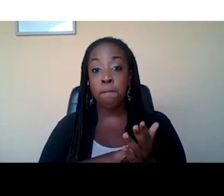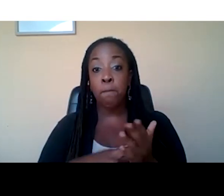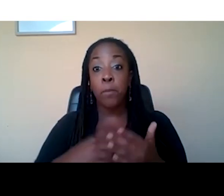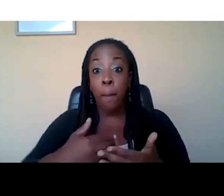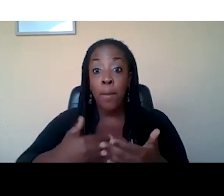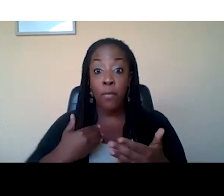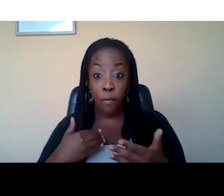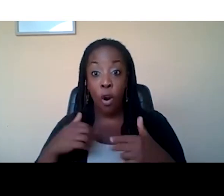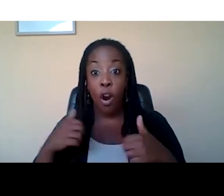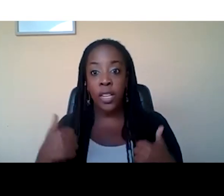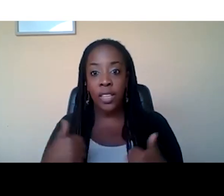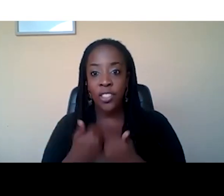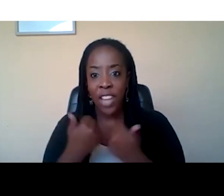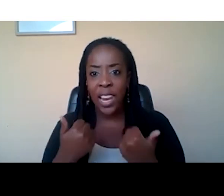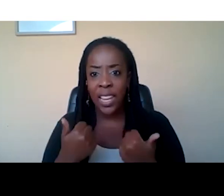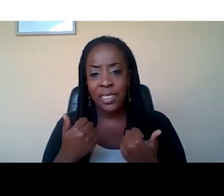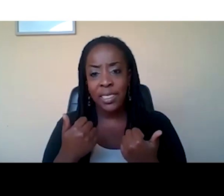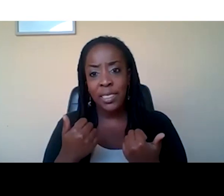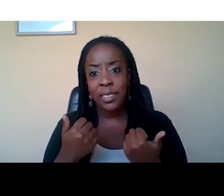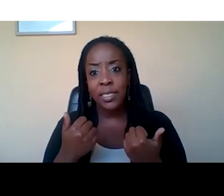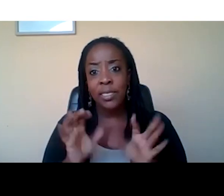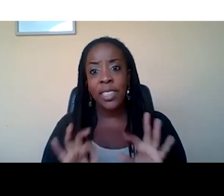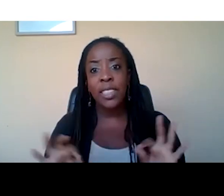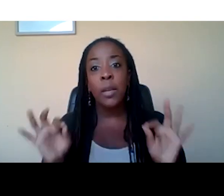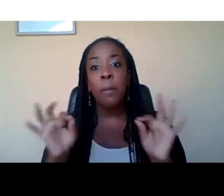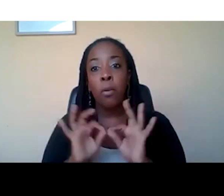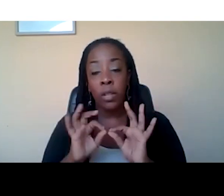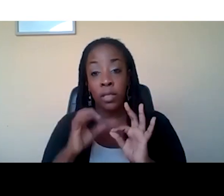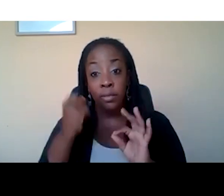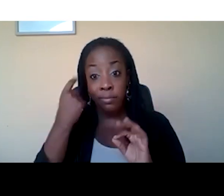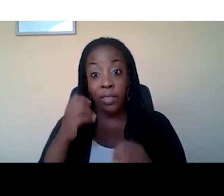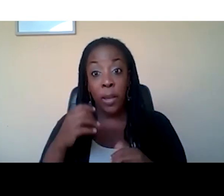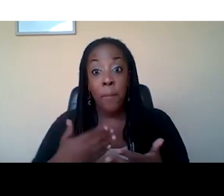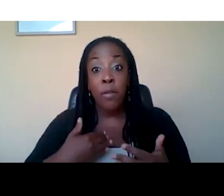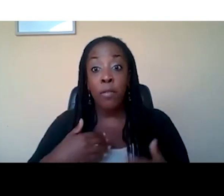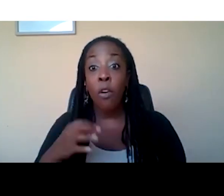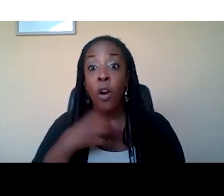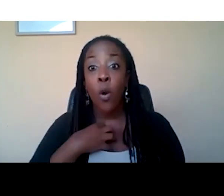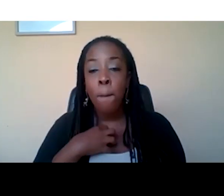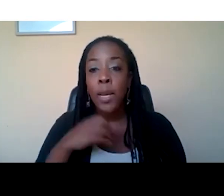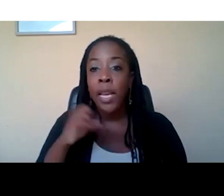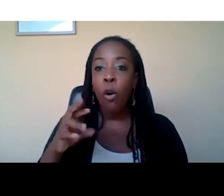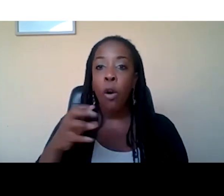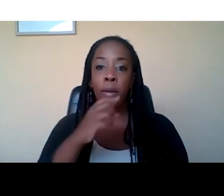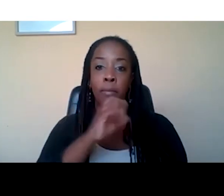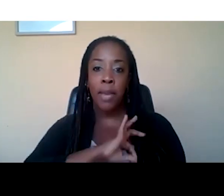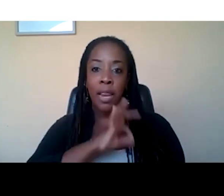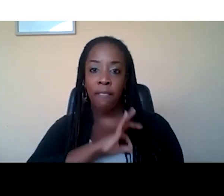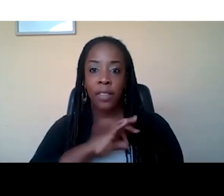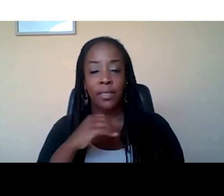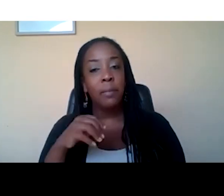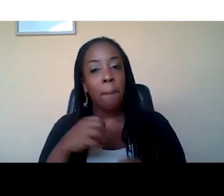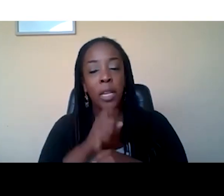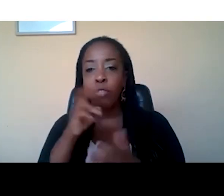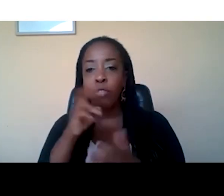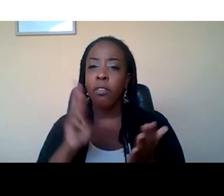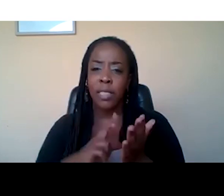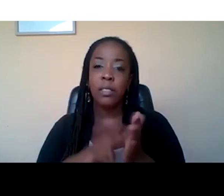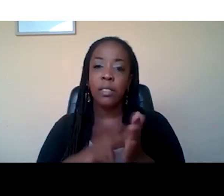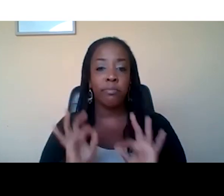exists is very, very critical. So even before you need a benefit, register. It's